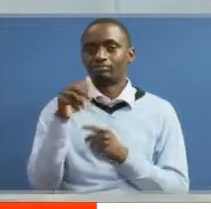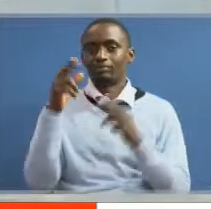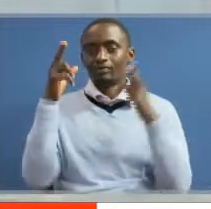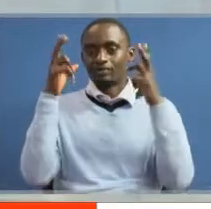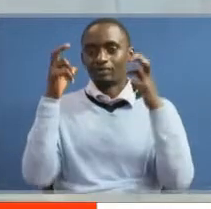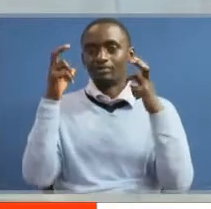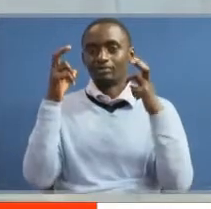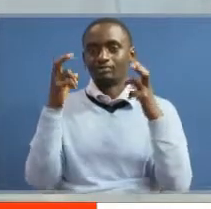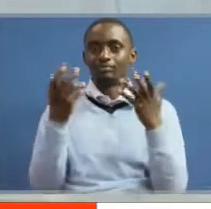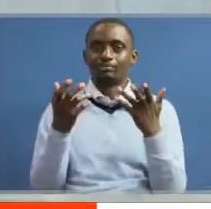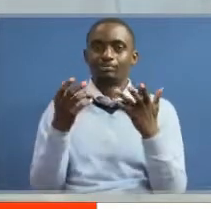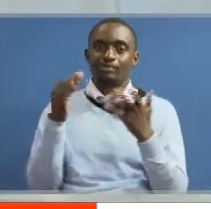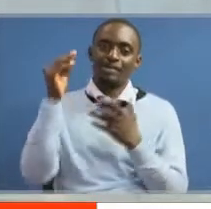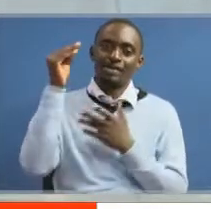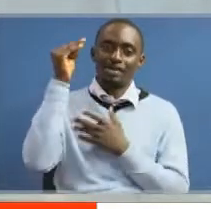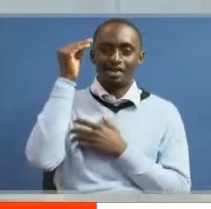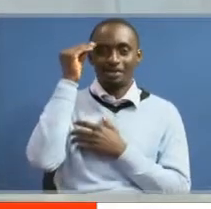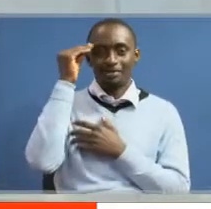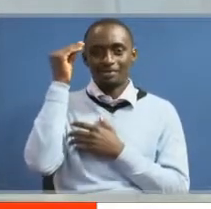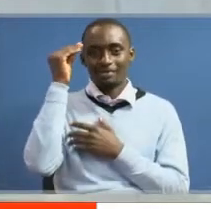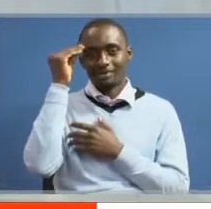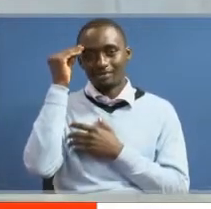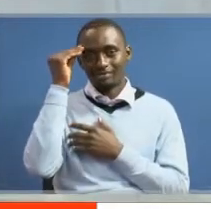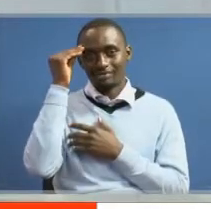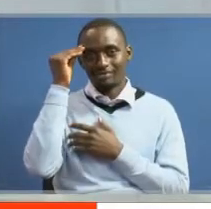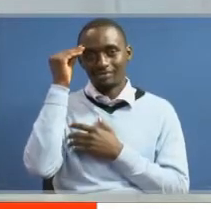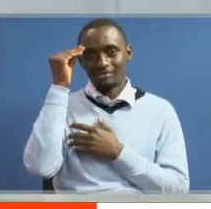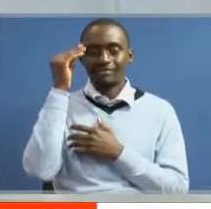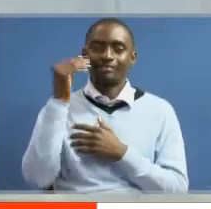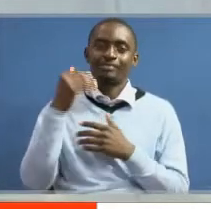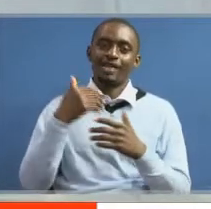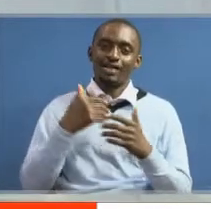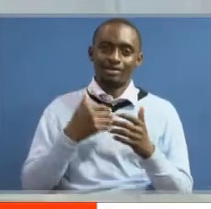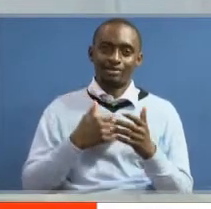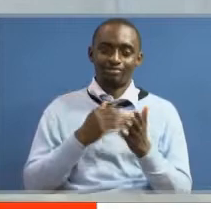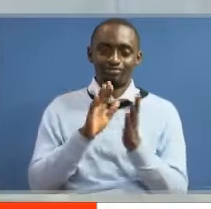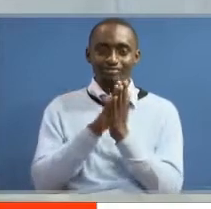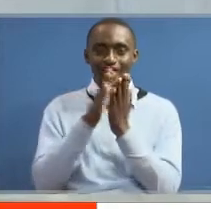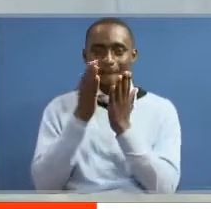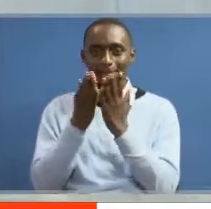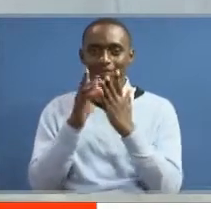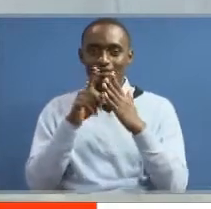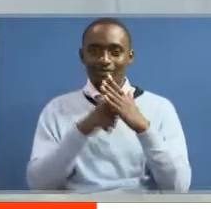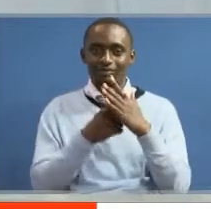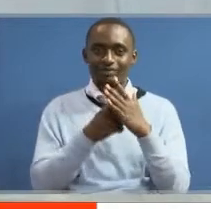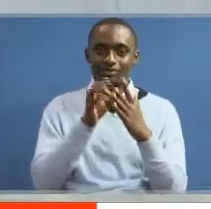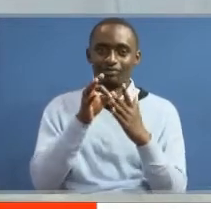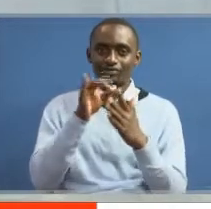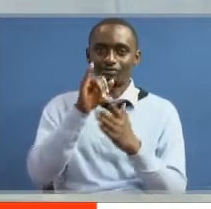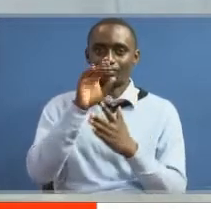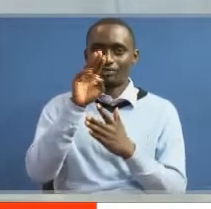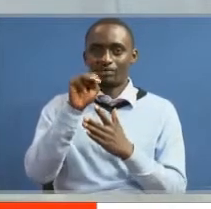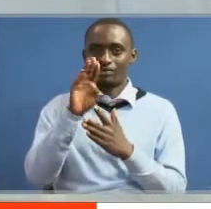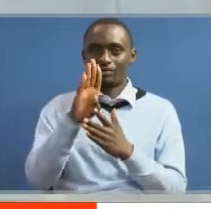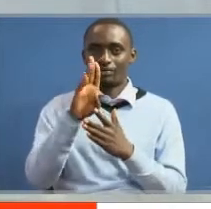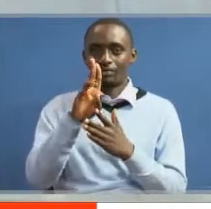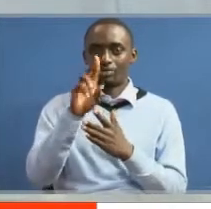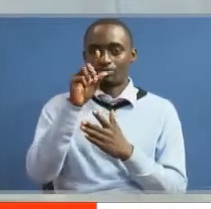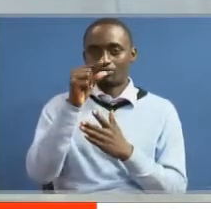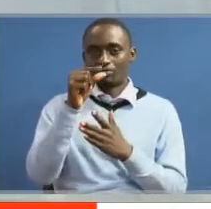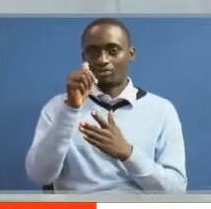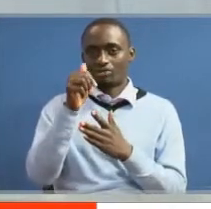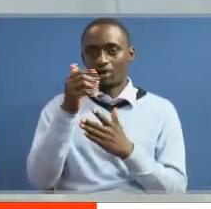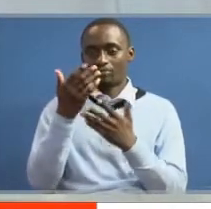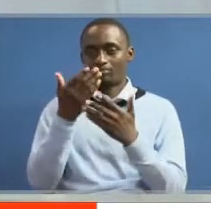course, include Matters Education, hosted a book launch on late Professor Francis Imbuga, who was a professor